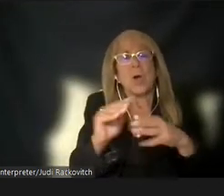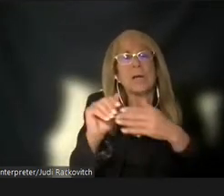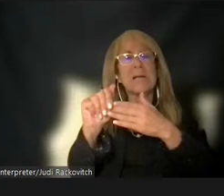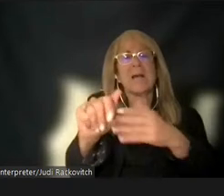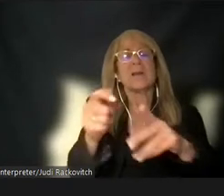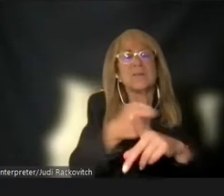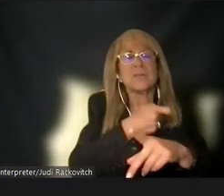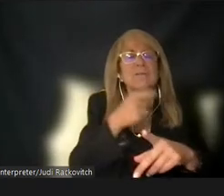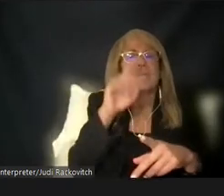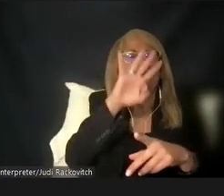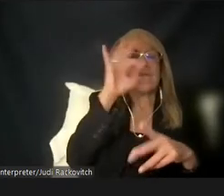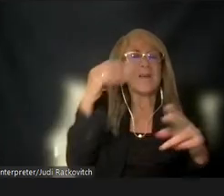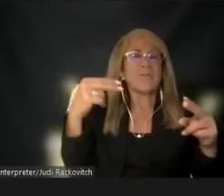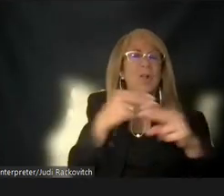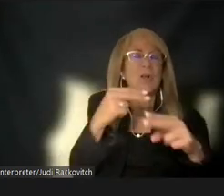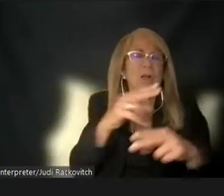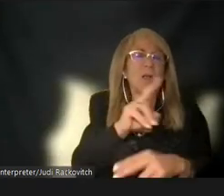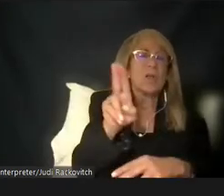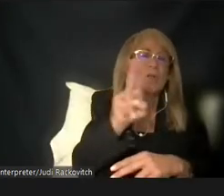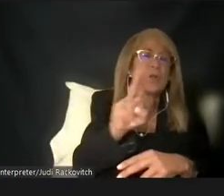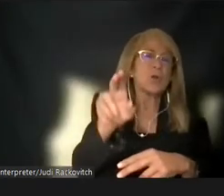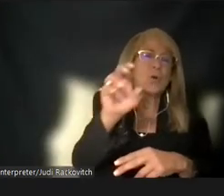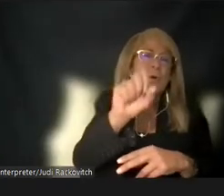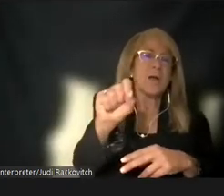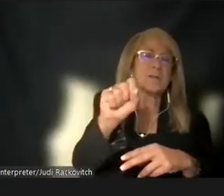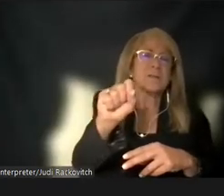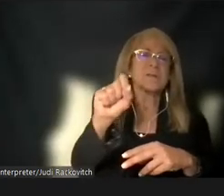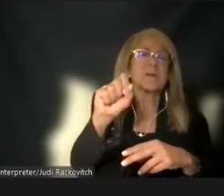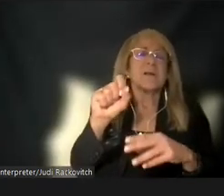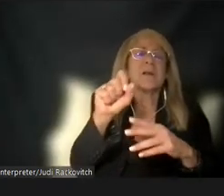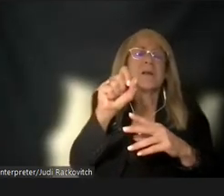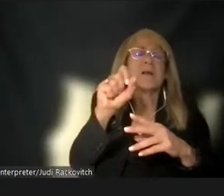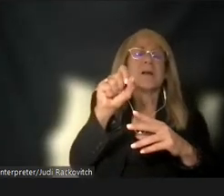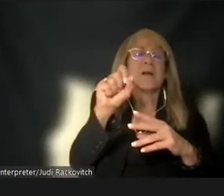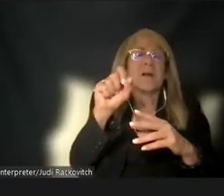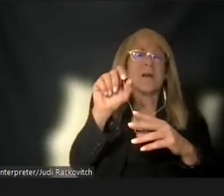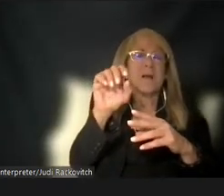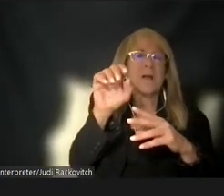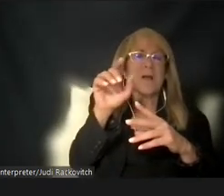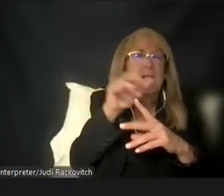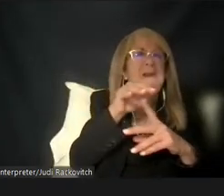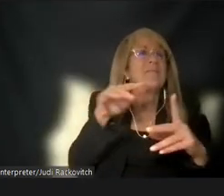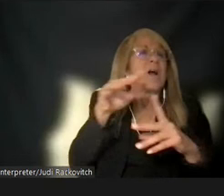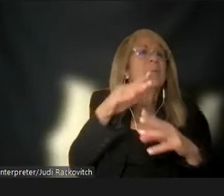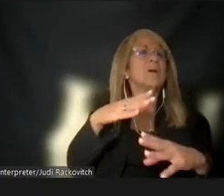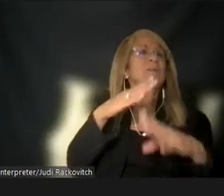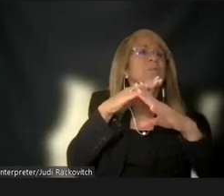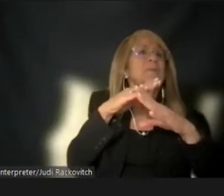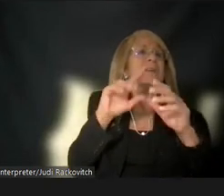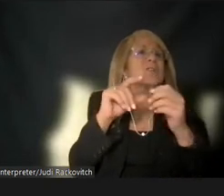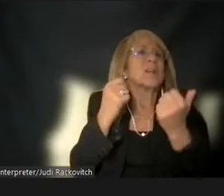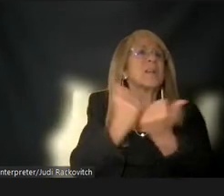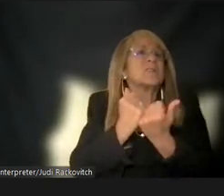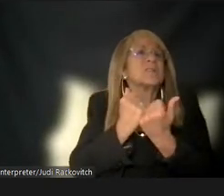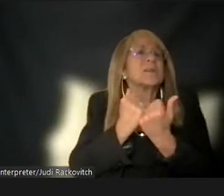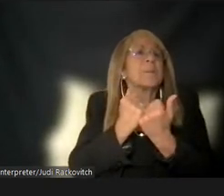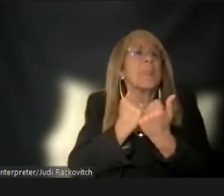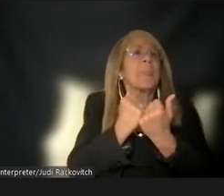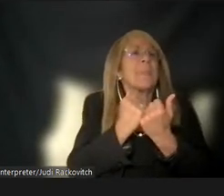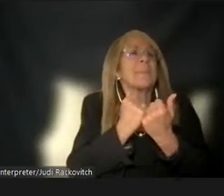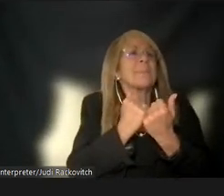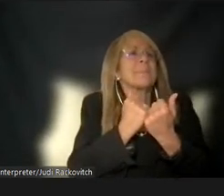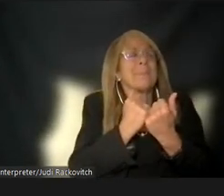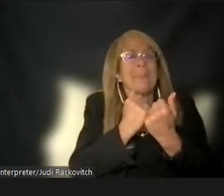and the U.S. Environmental Protection Agency. As you can see, we begin by identifying minority and low-income or environmental justice